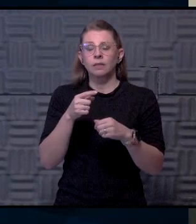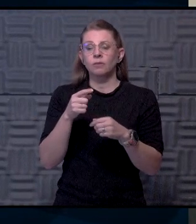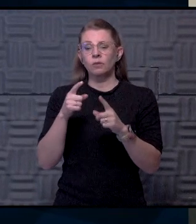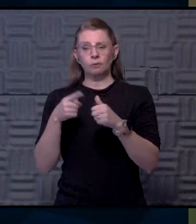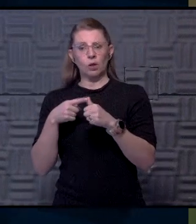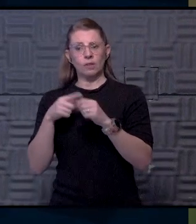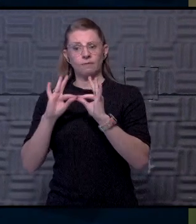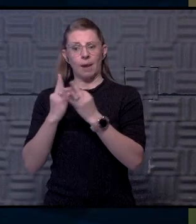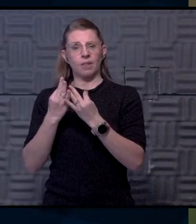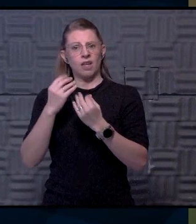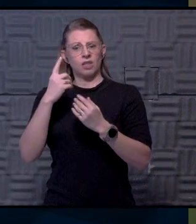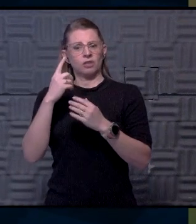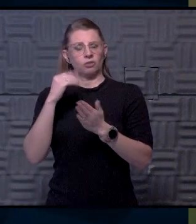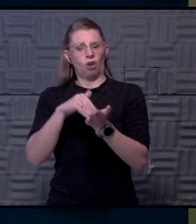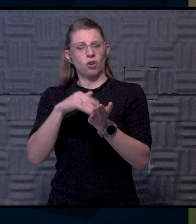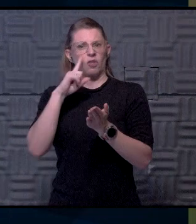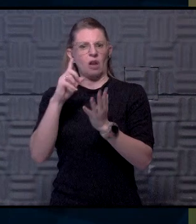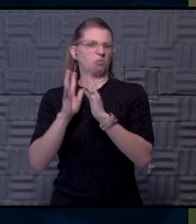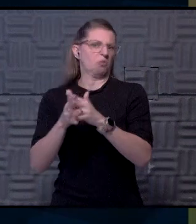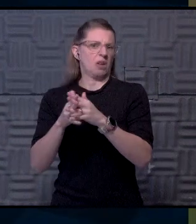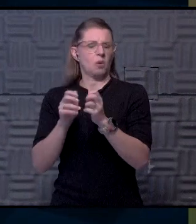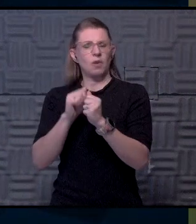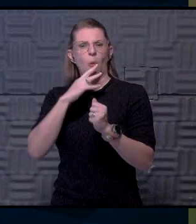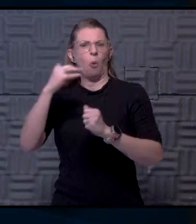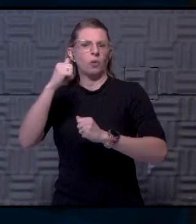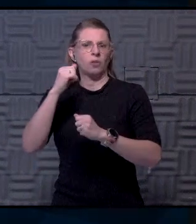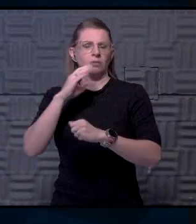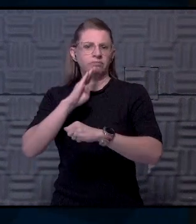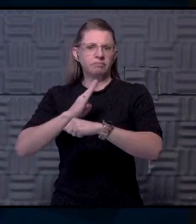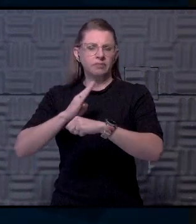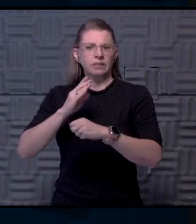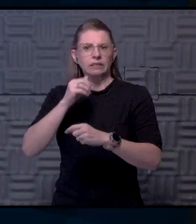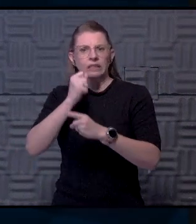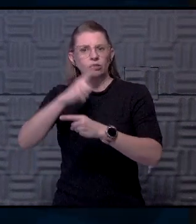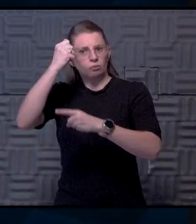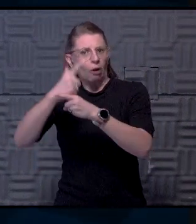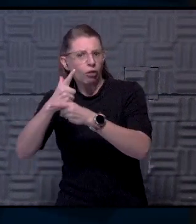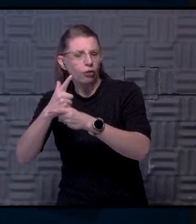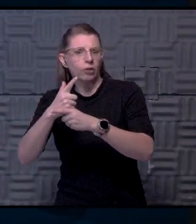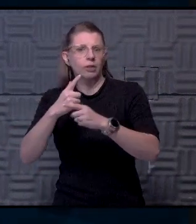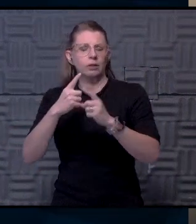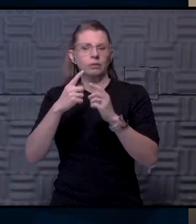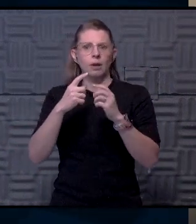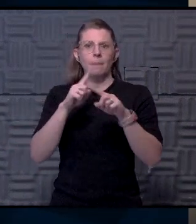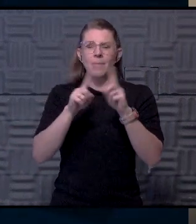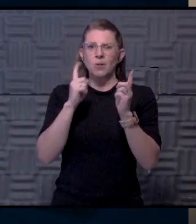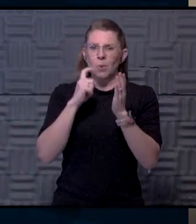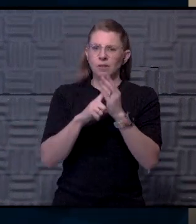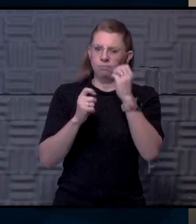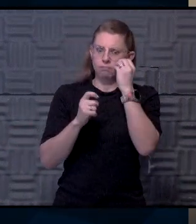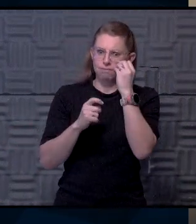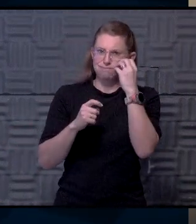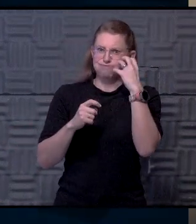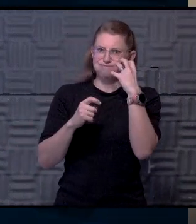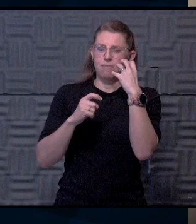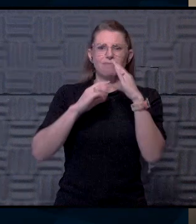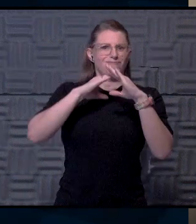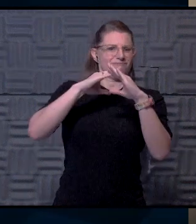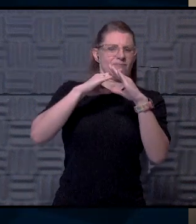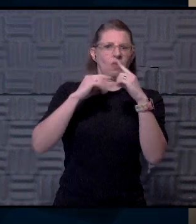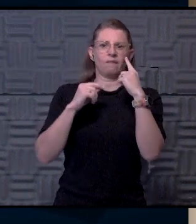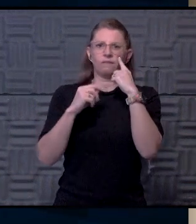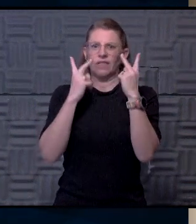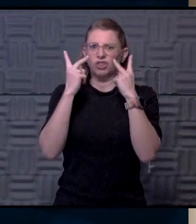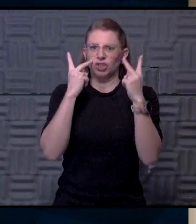thought the bump was just from wrestling with his older brother and sister. But that bump kept getting larger till it eventually interfered with